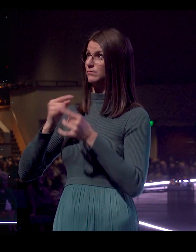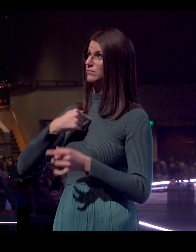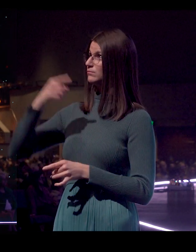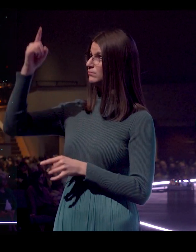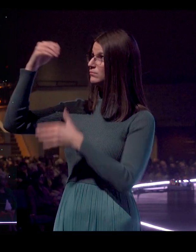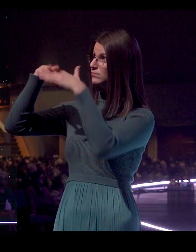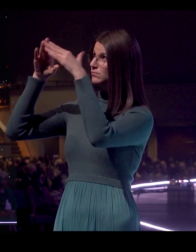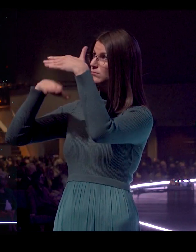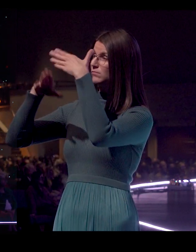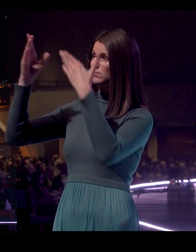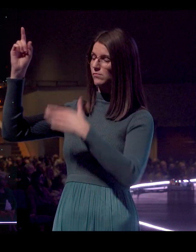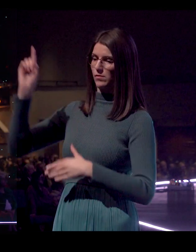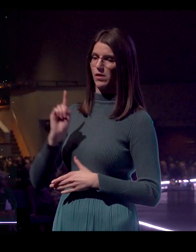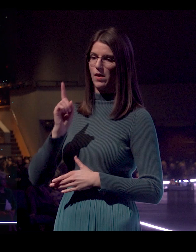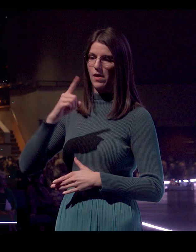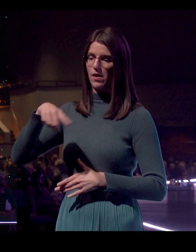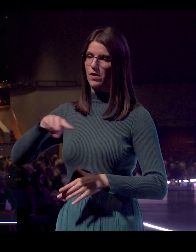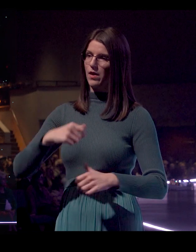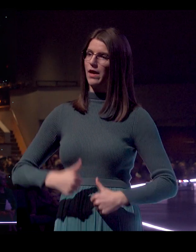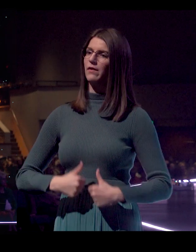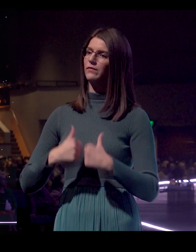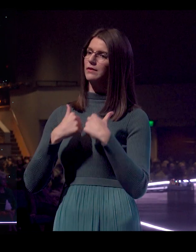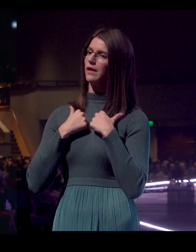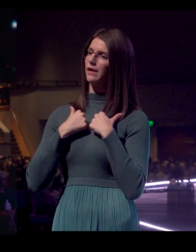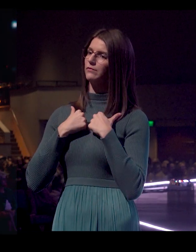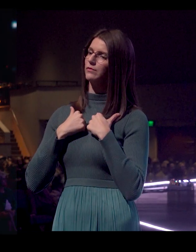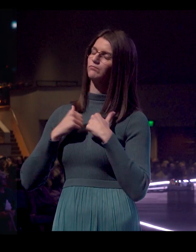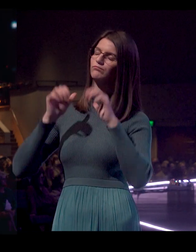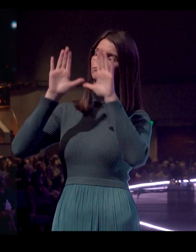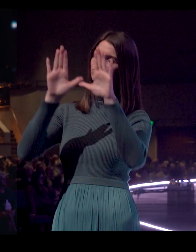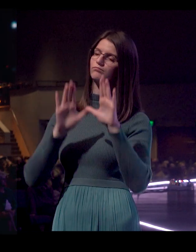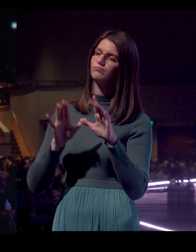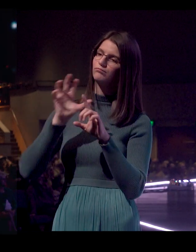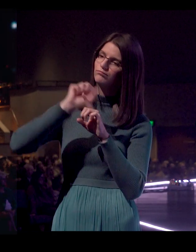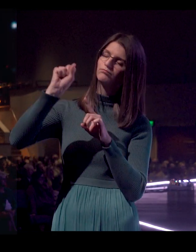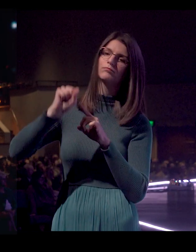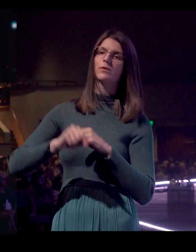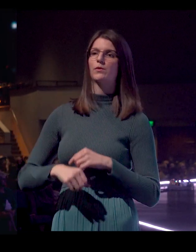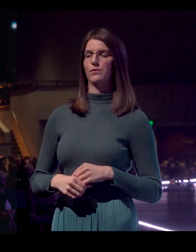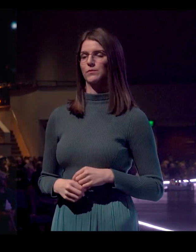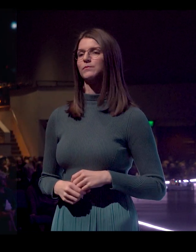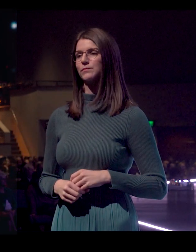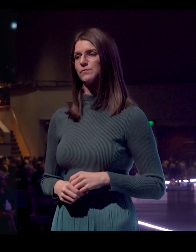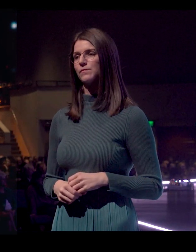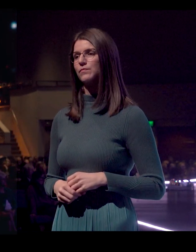it to the full. That God could fill your life up if you just